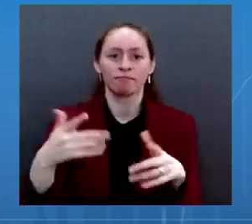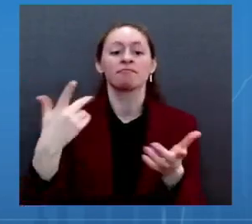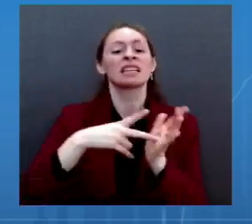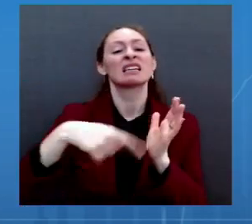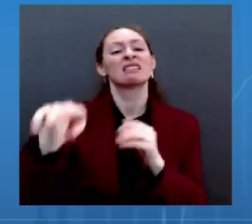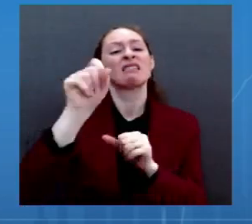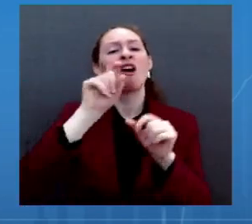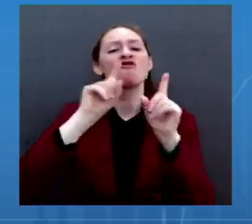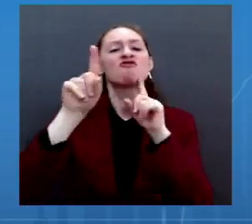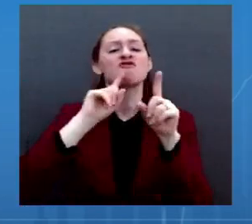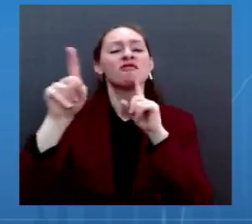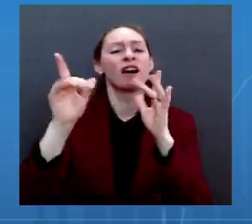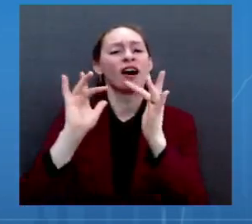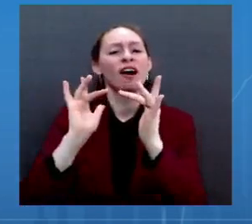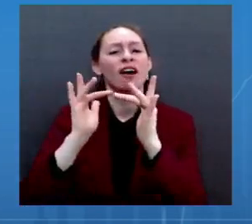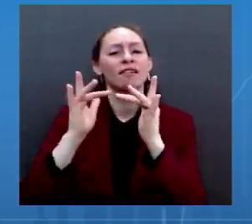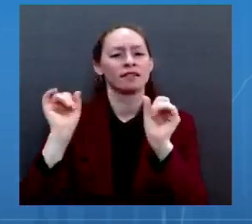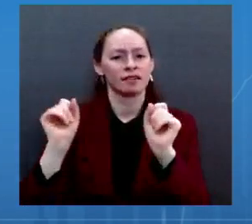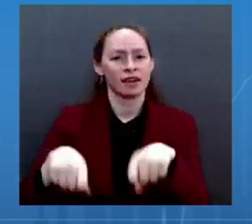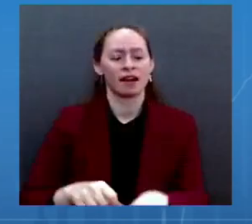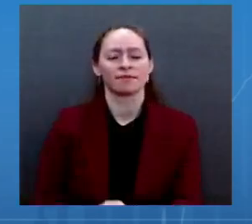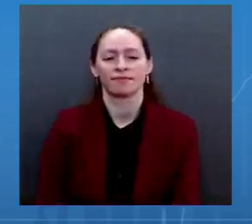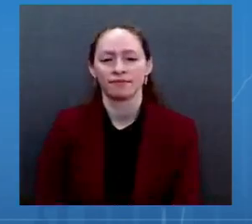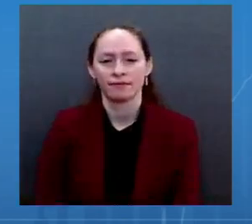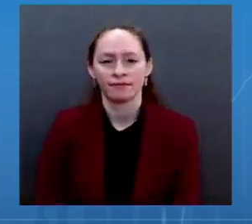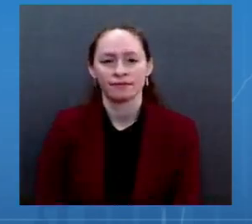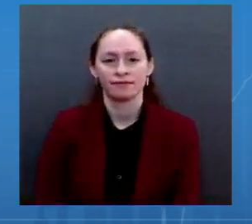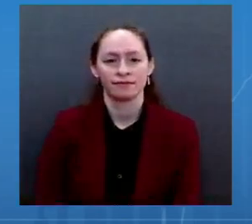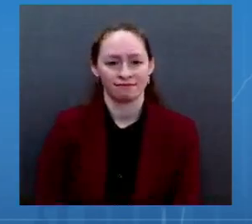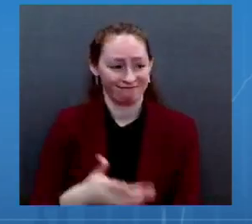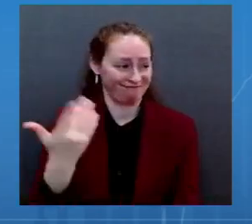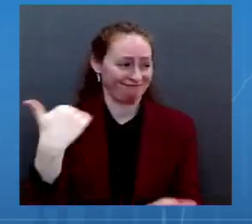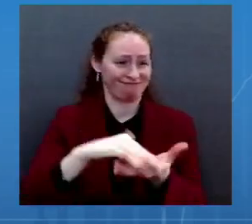tests bought by the U.S. government and distributed for free.